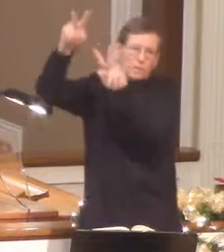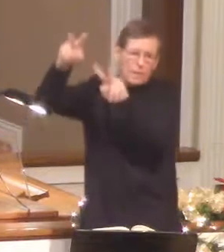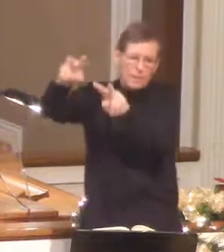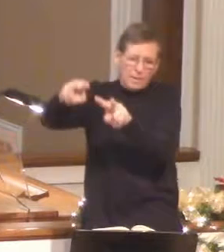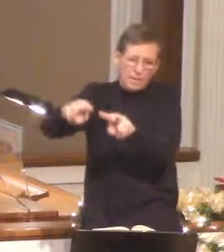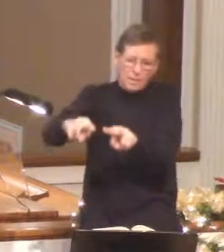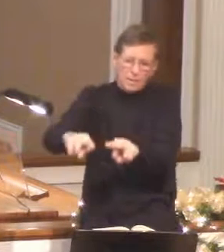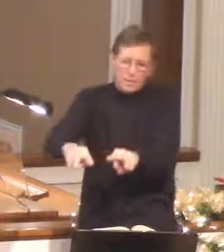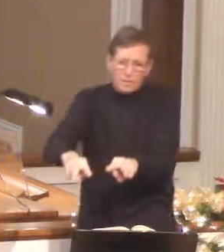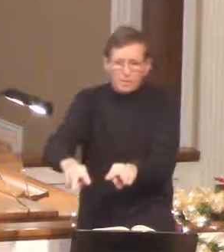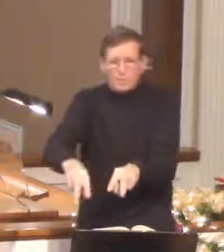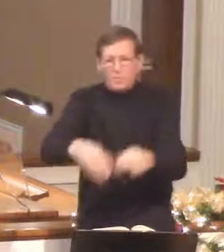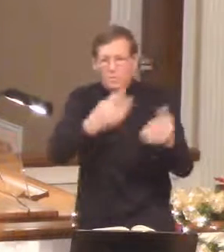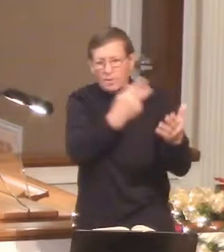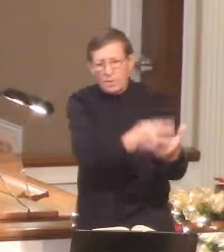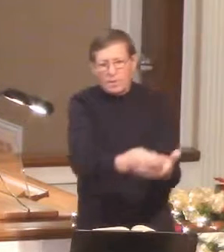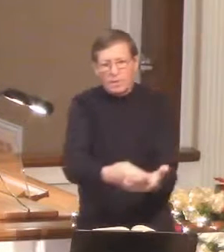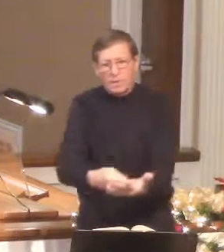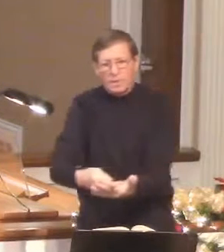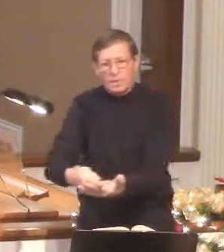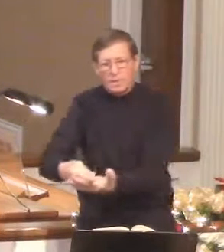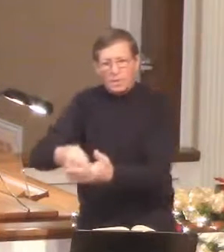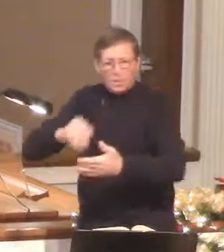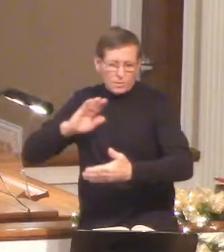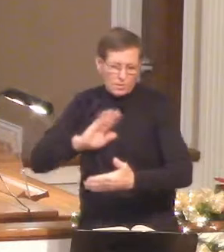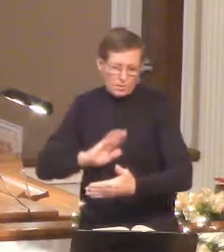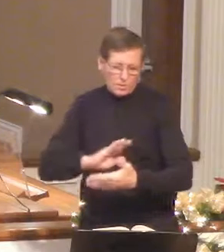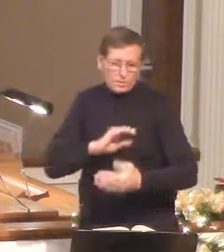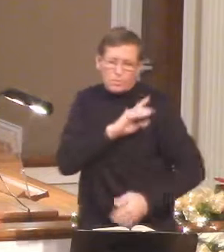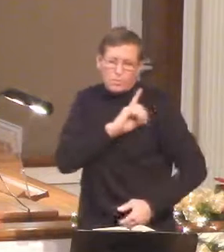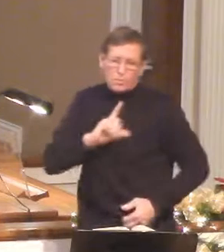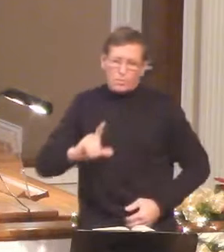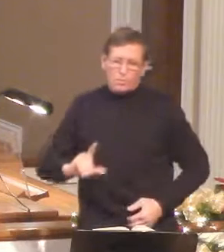lay. The little Lord